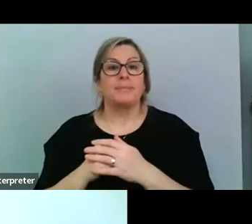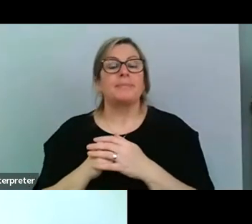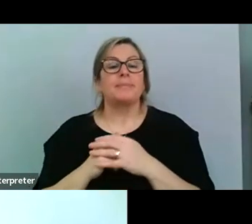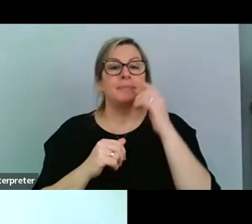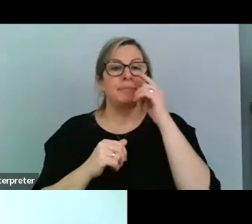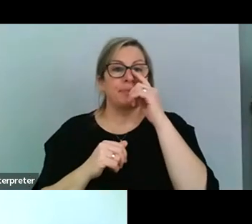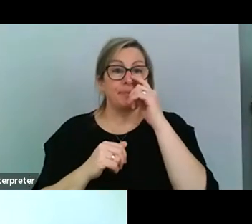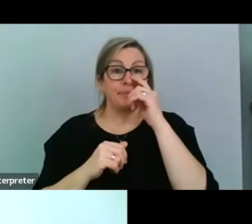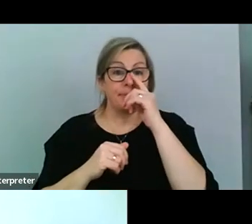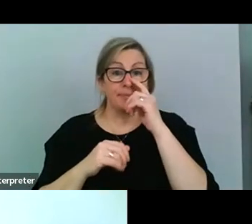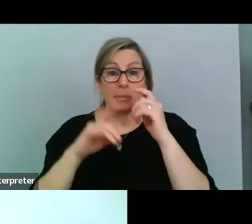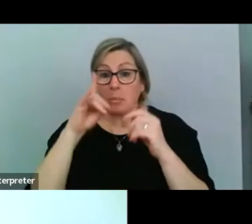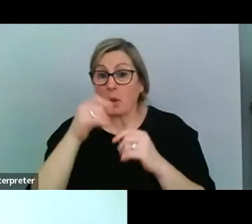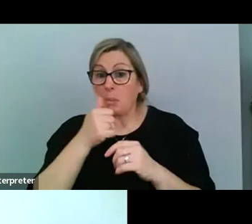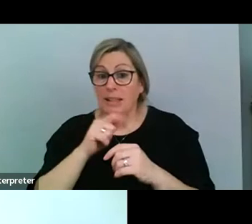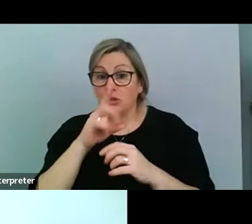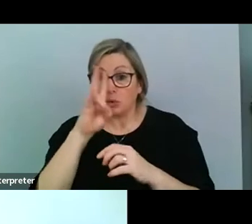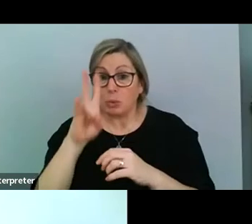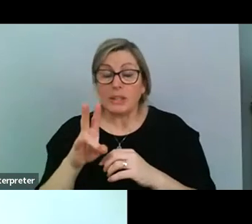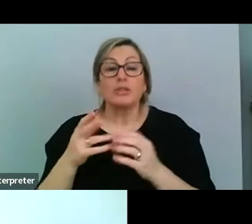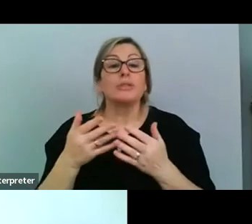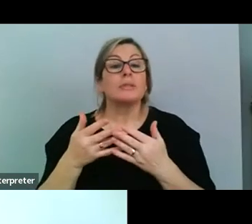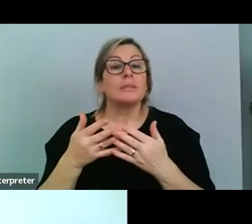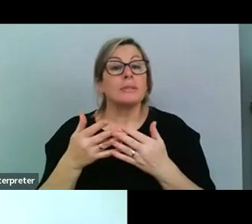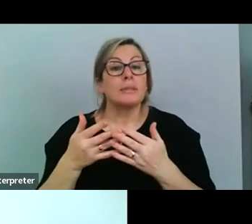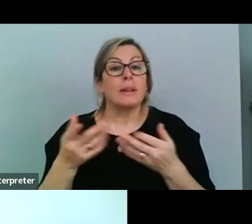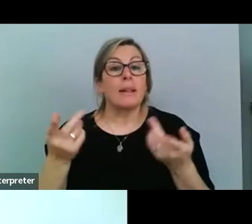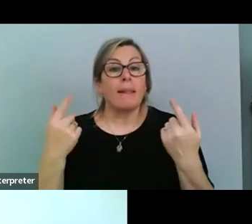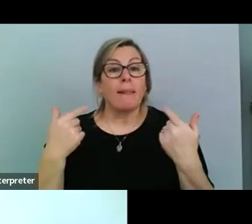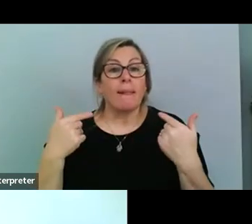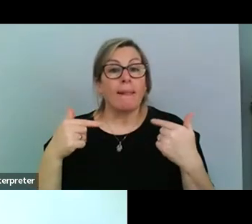So I hope that that has answered that question.